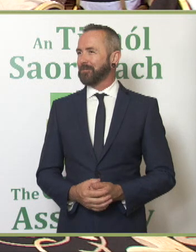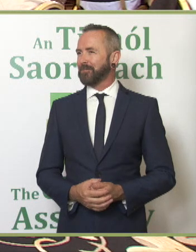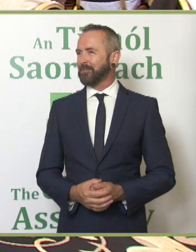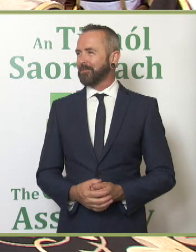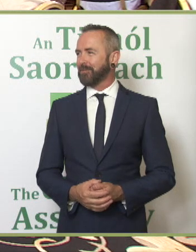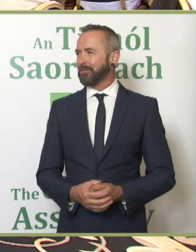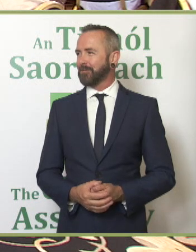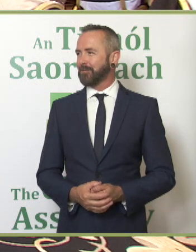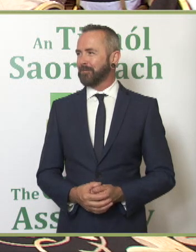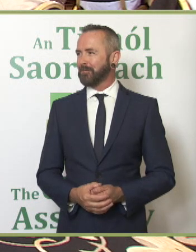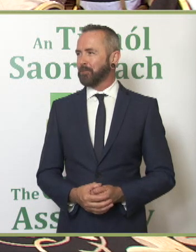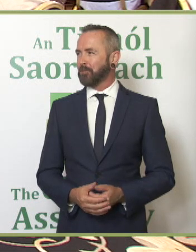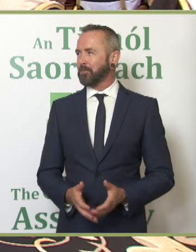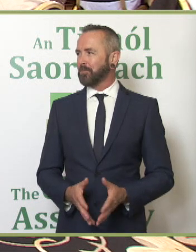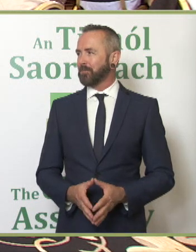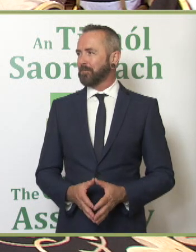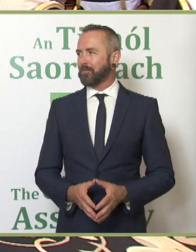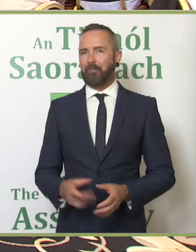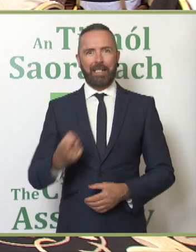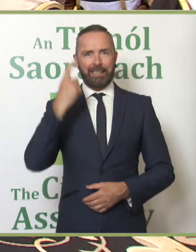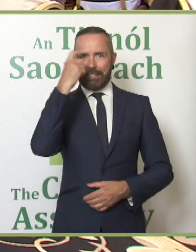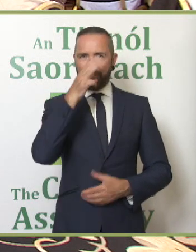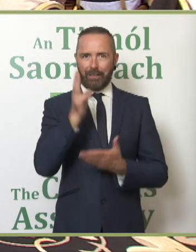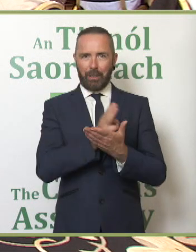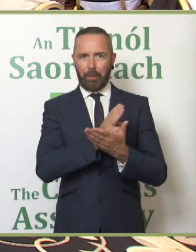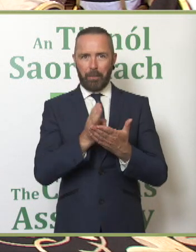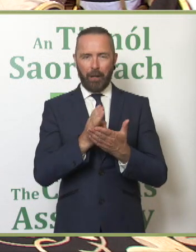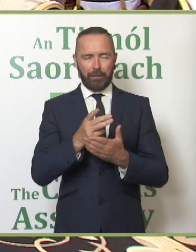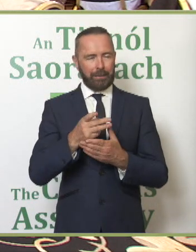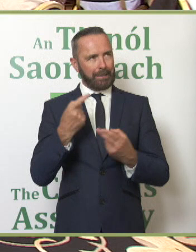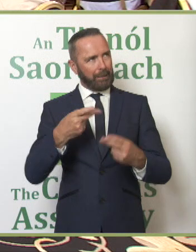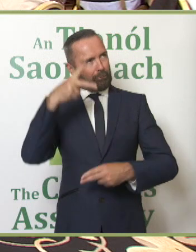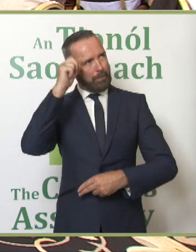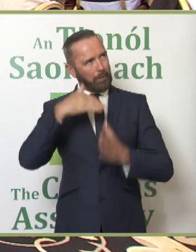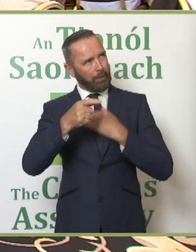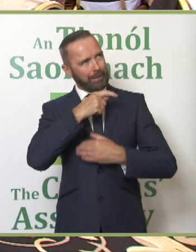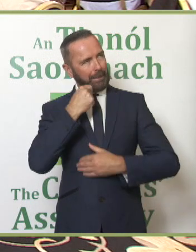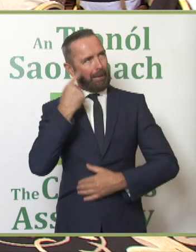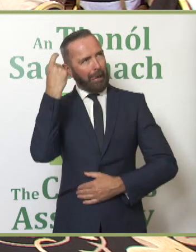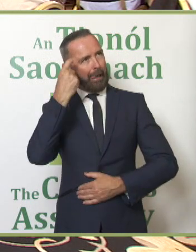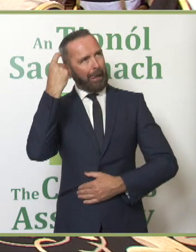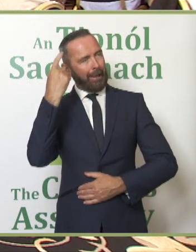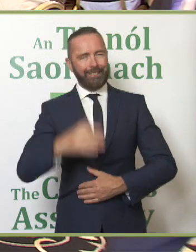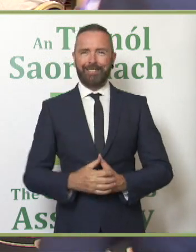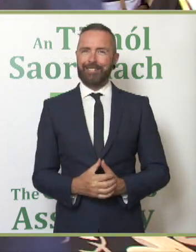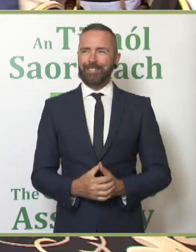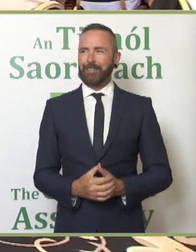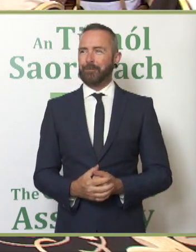please. This is the tricky bit. I have to remember what I was actually saying so I can go back to the...